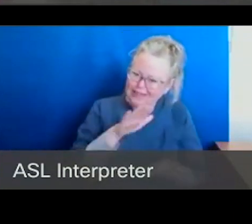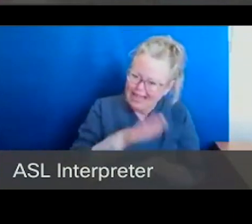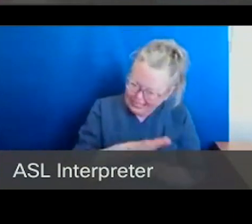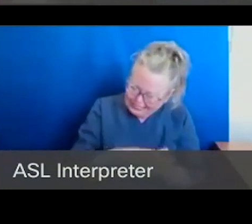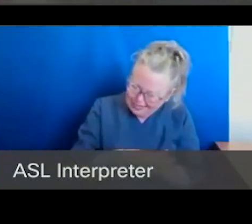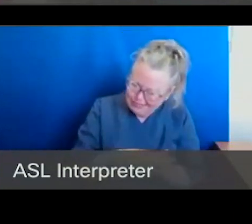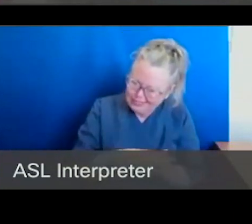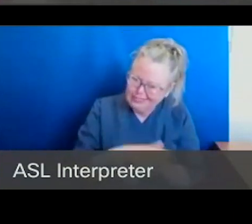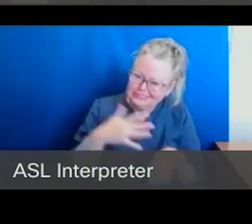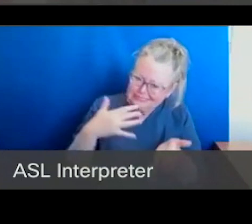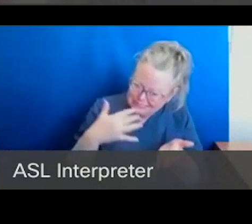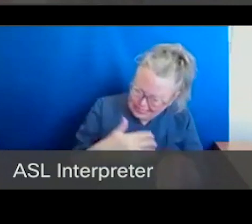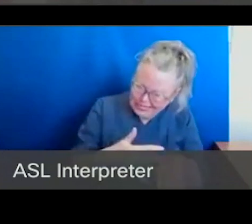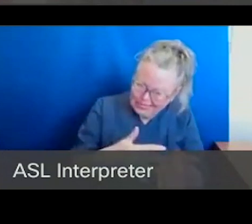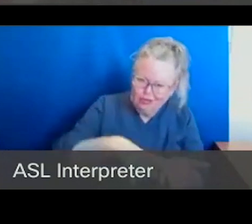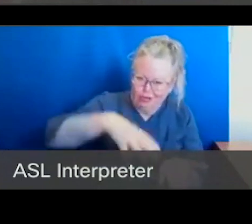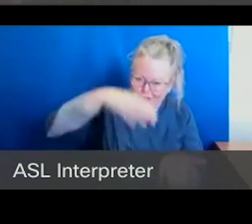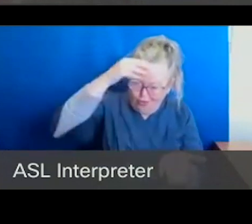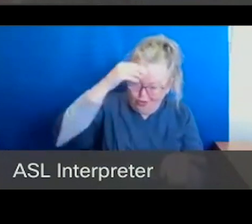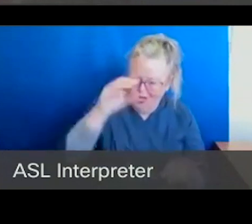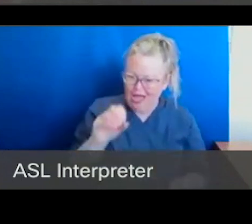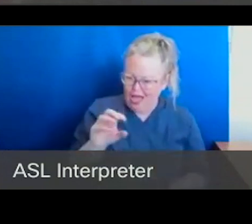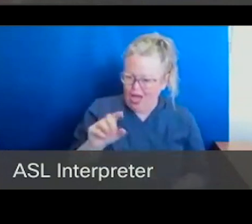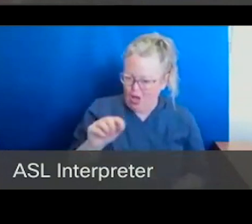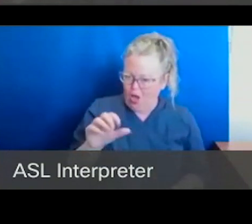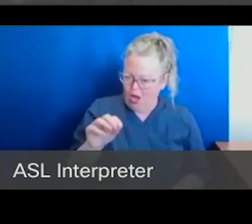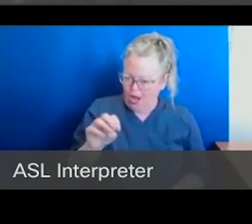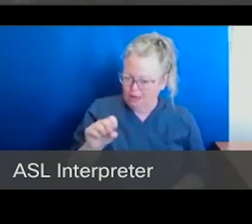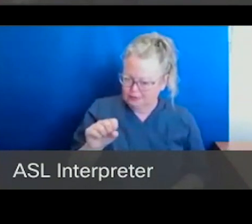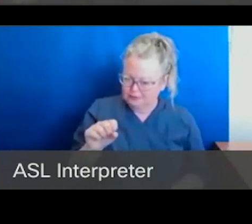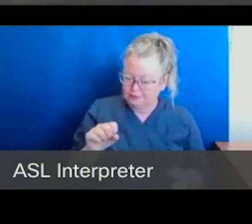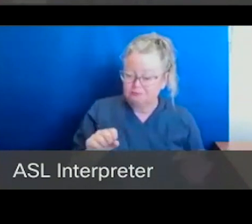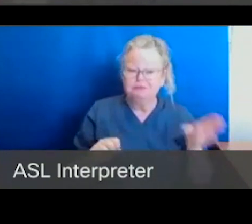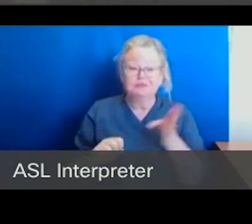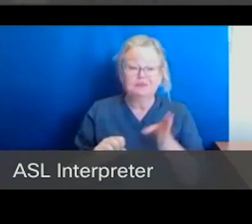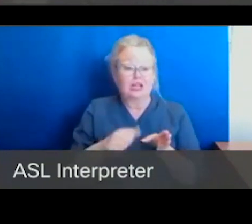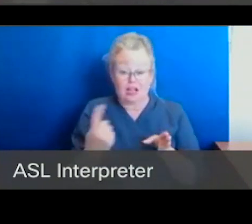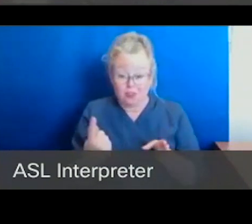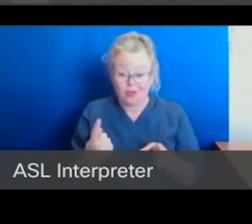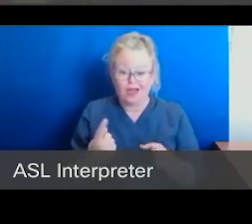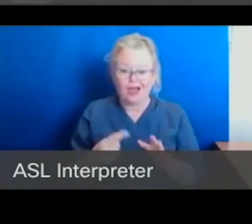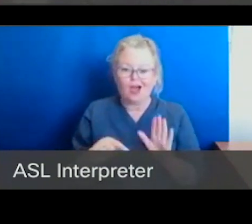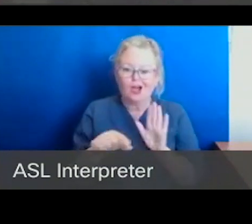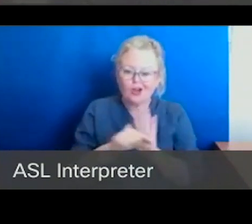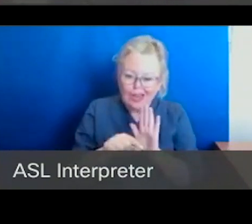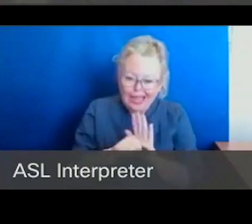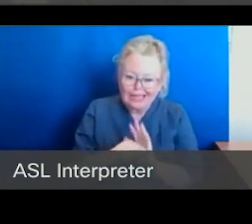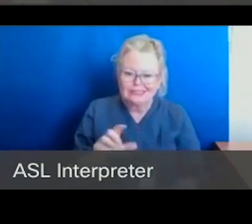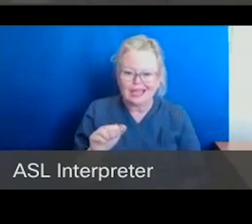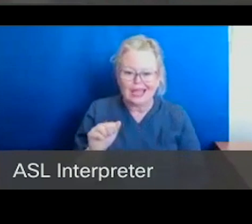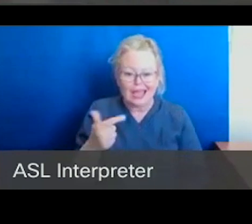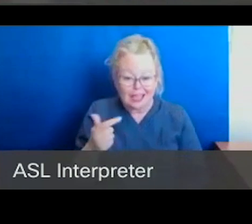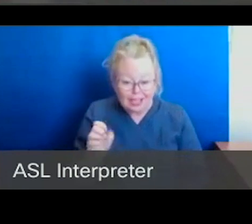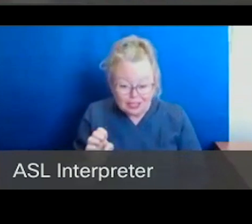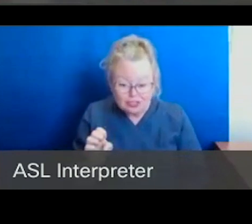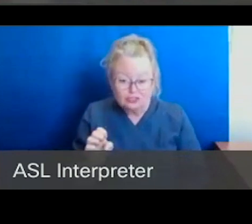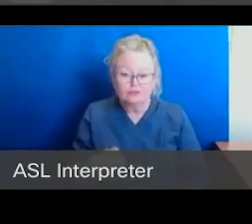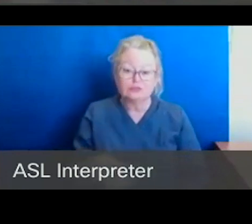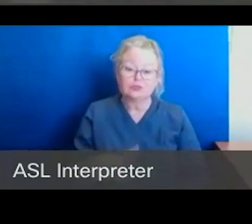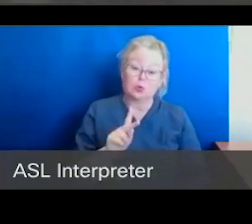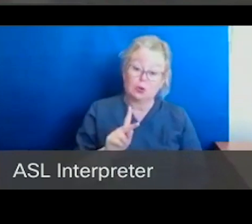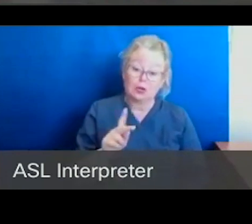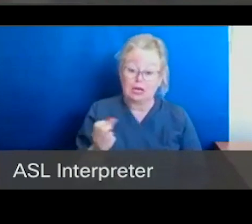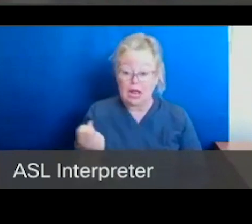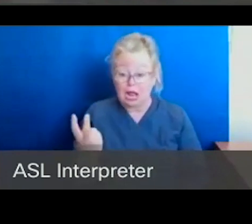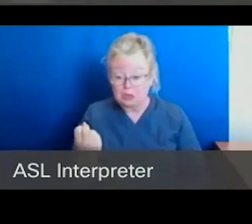included. Another way of thinking about these outcomes is by age grade in the system. So in